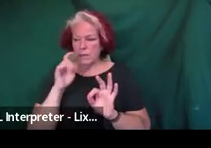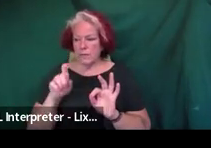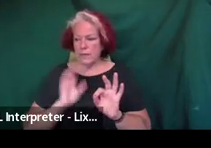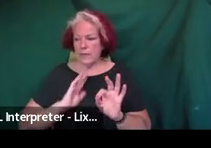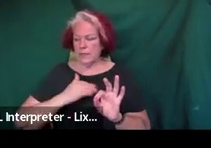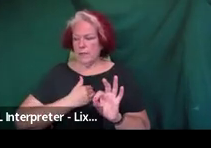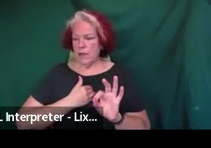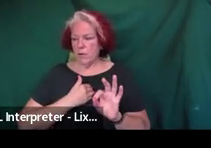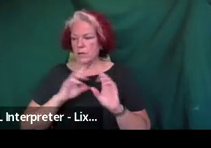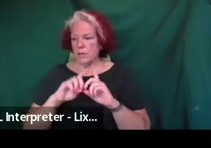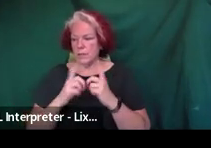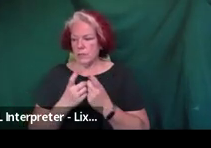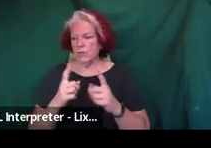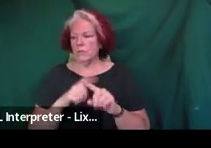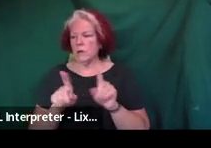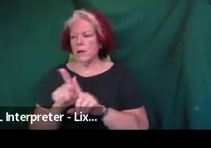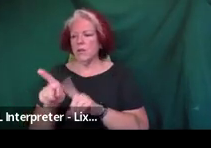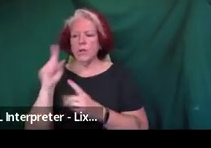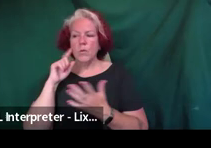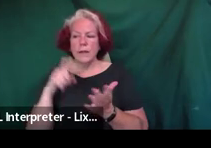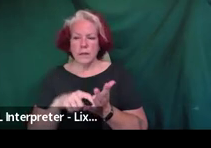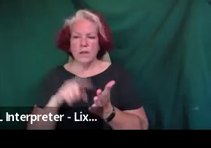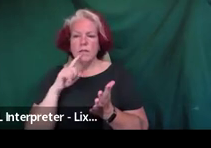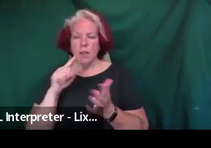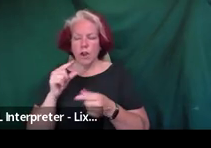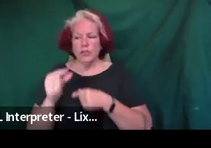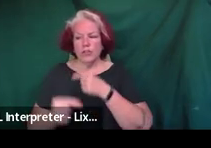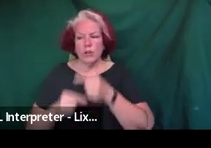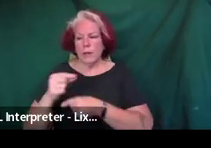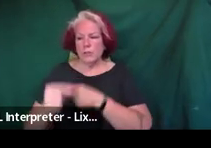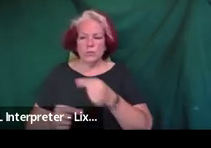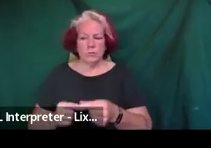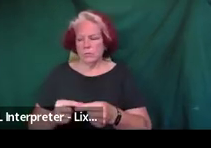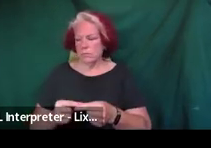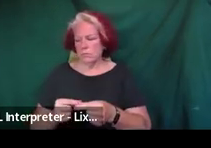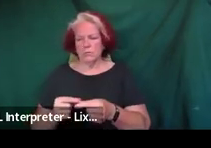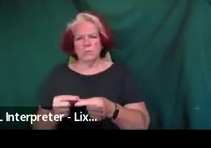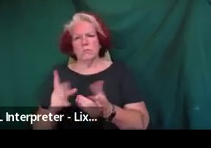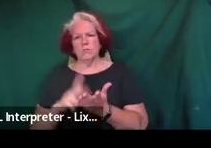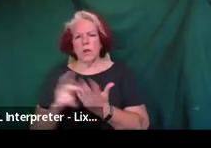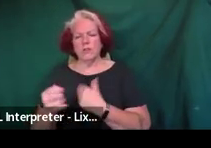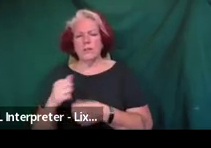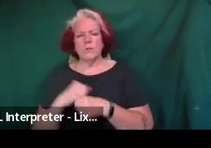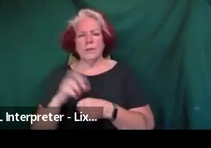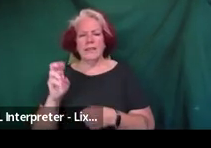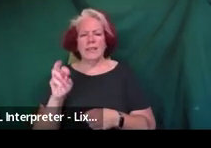district, but also recognizing that they are generational projects. And with the ERP